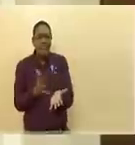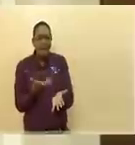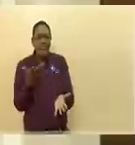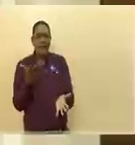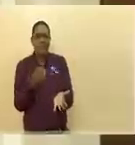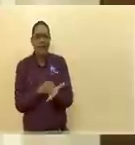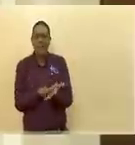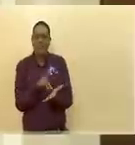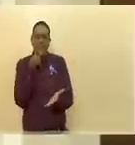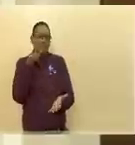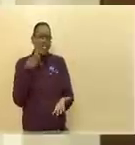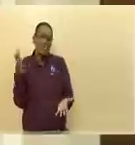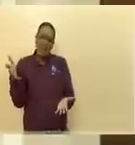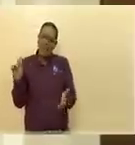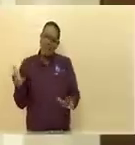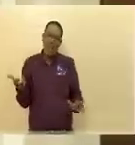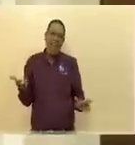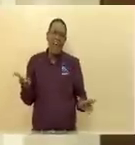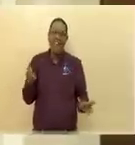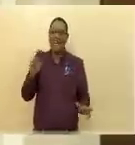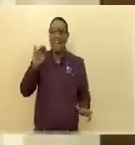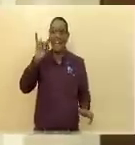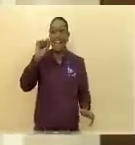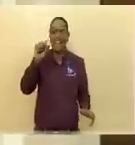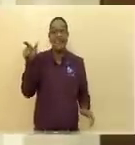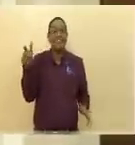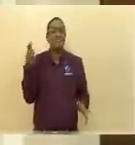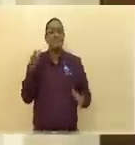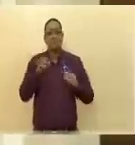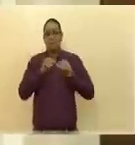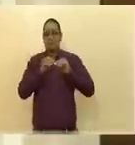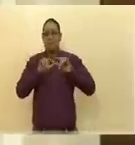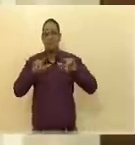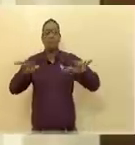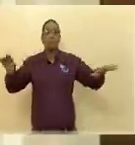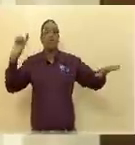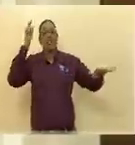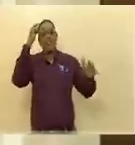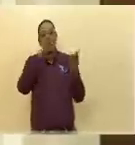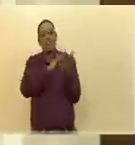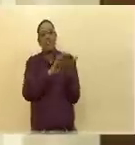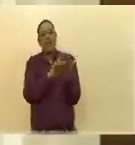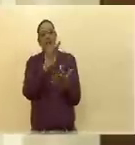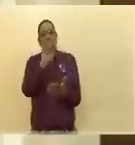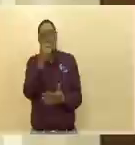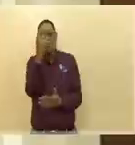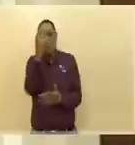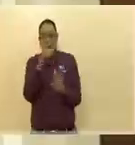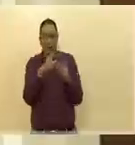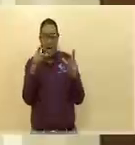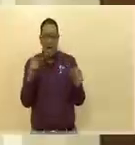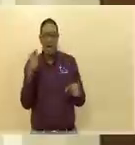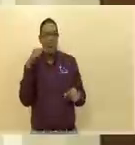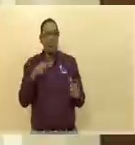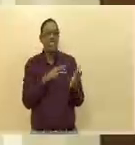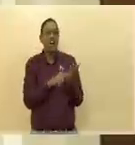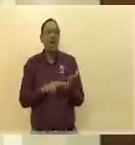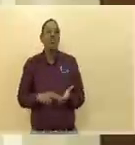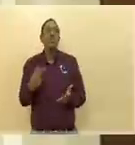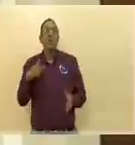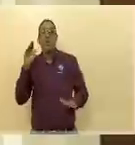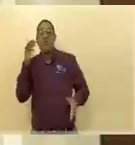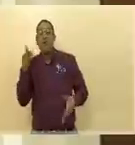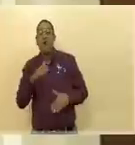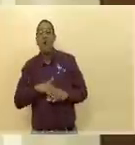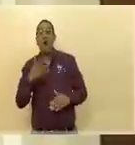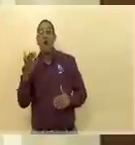of records right across government records. Now, for this contract signing, we're focusing